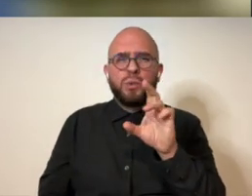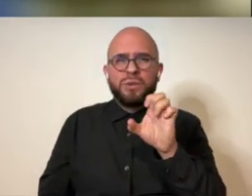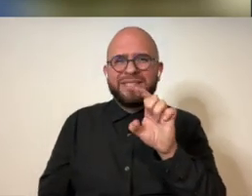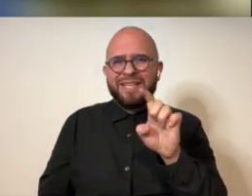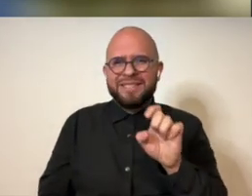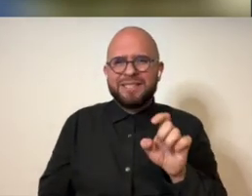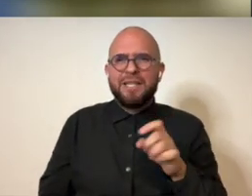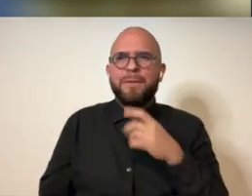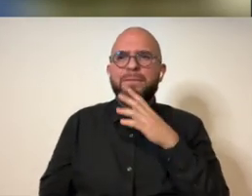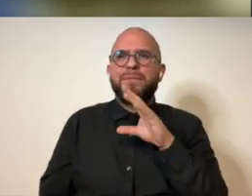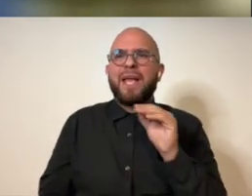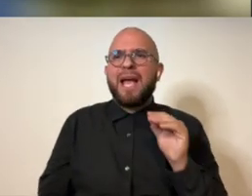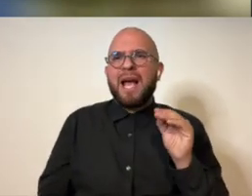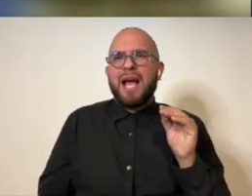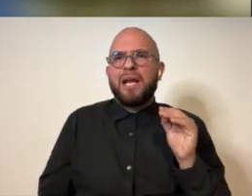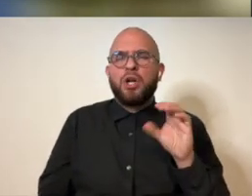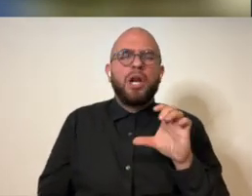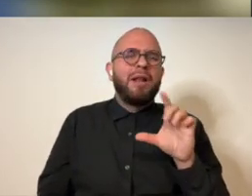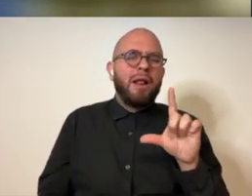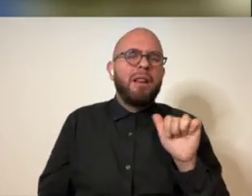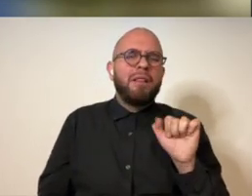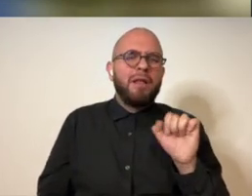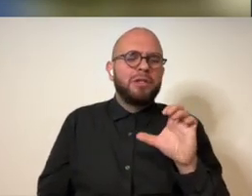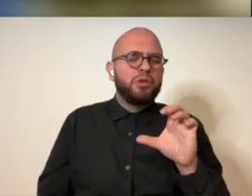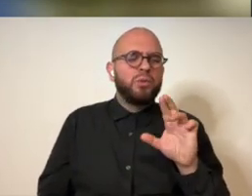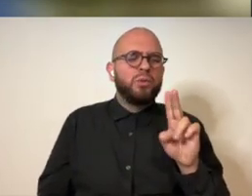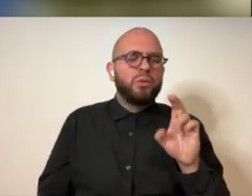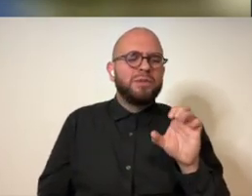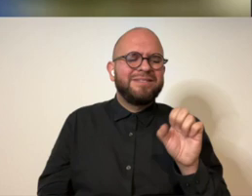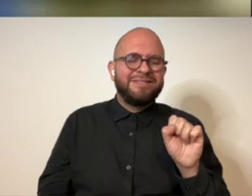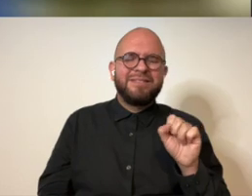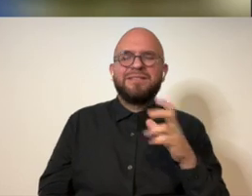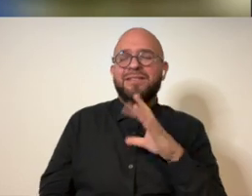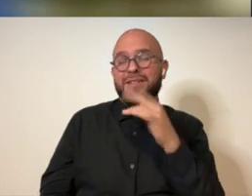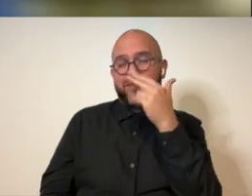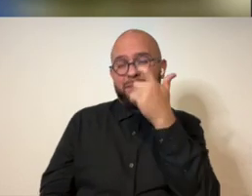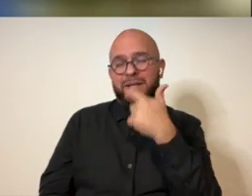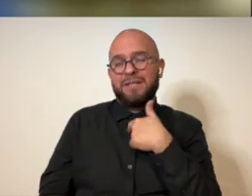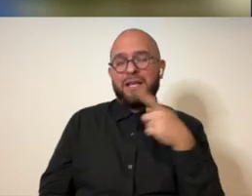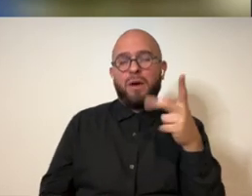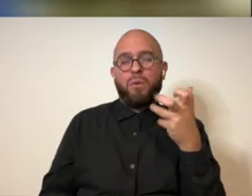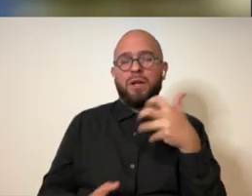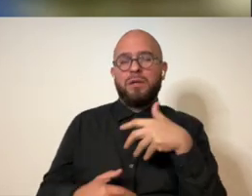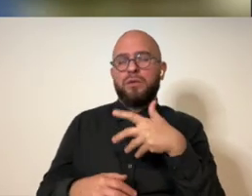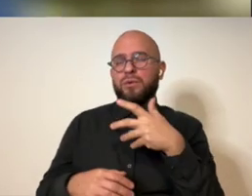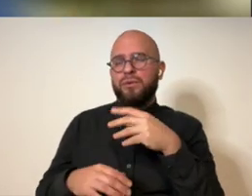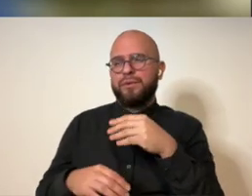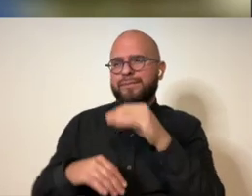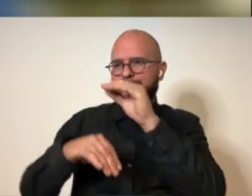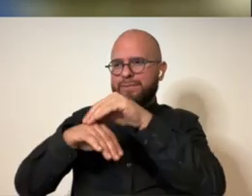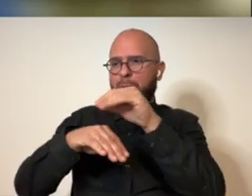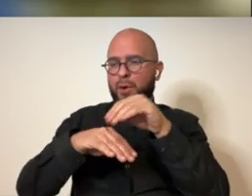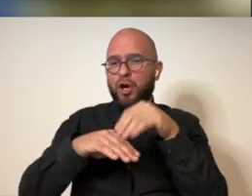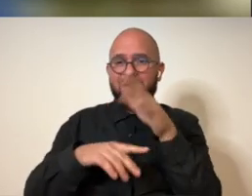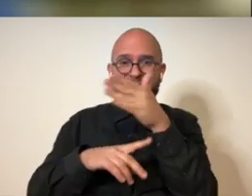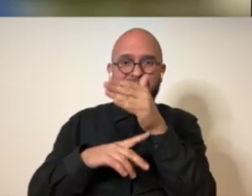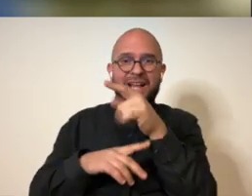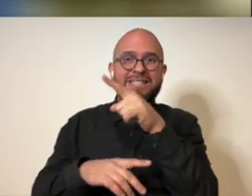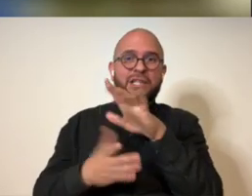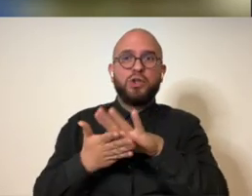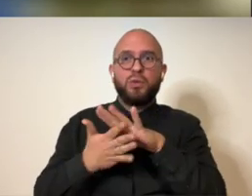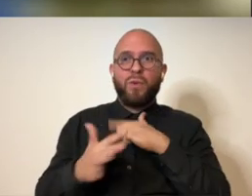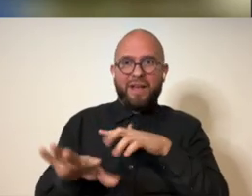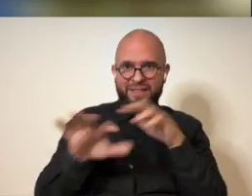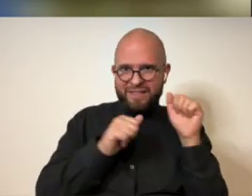to, one that's in Las Cruces. And it's funny because they also wanted to plant flags at the